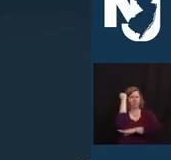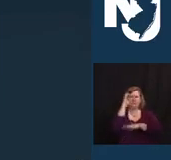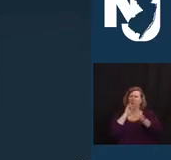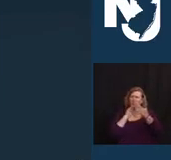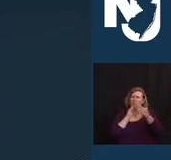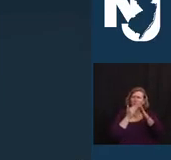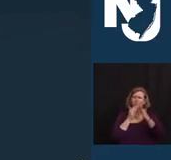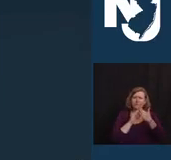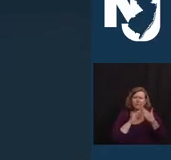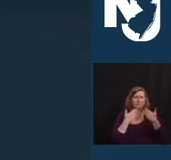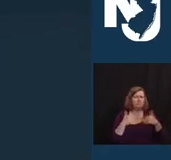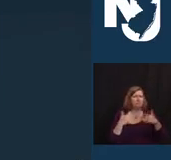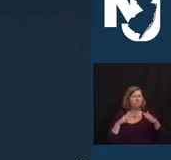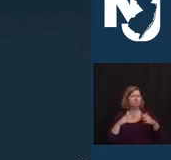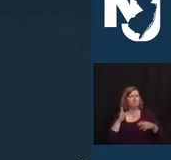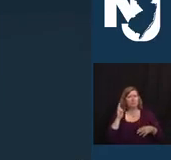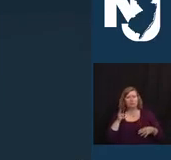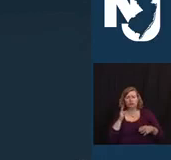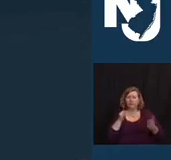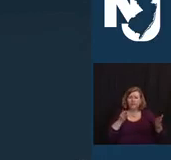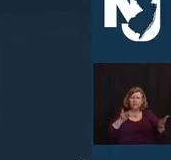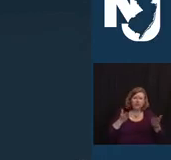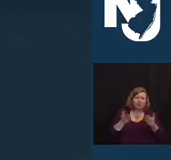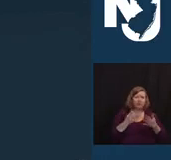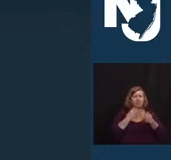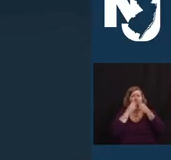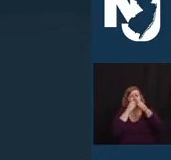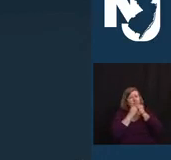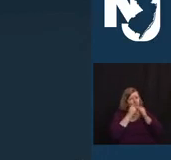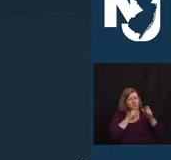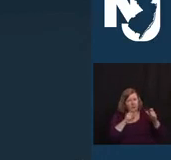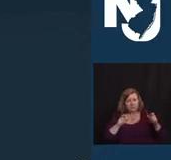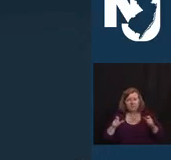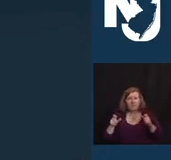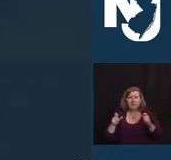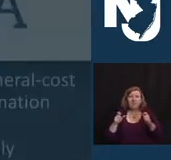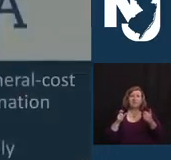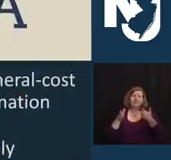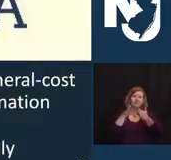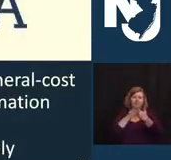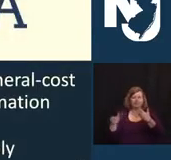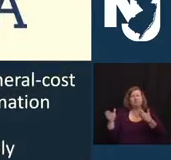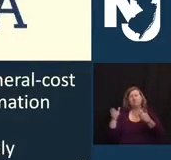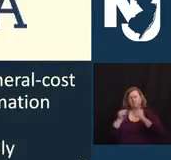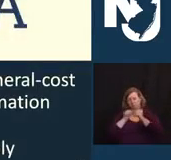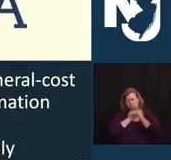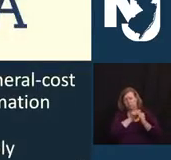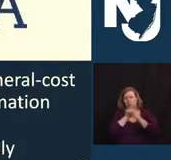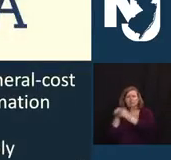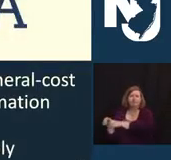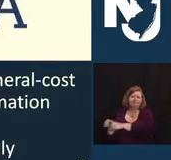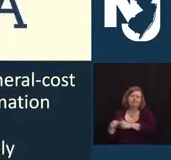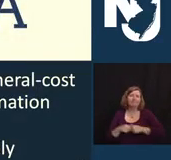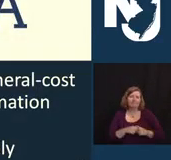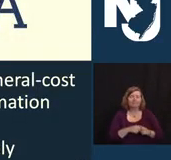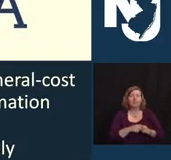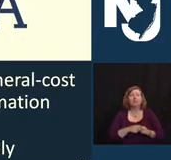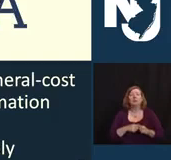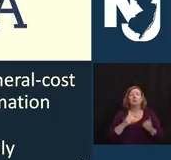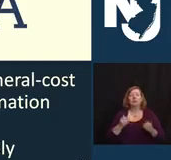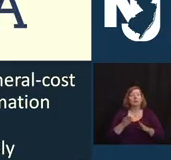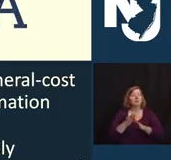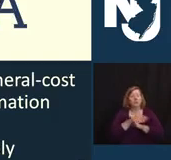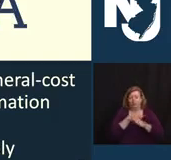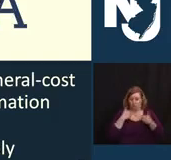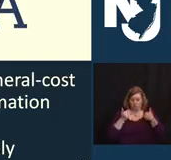legacies of service and caring for others be carried forward. Before we move on, I wish to note